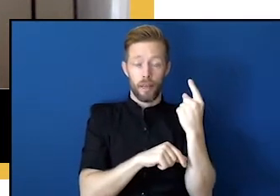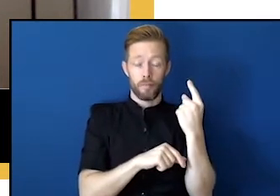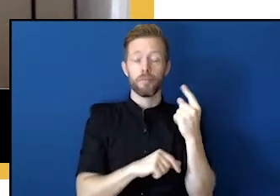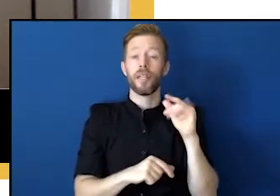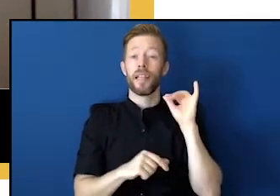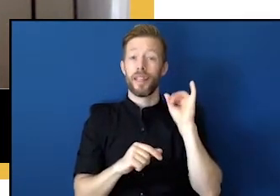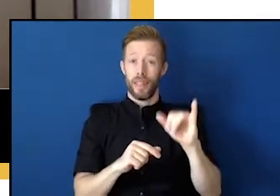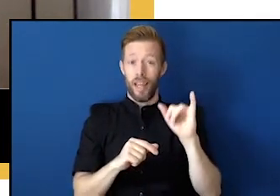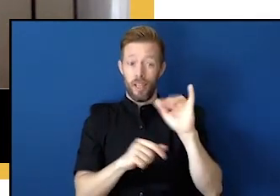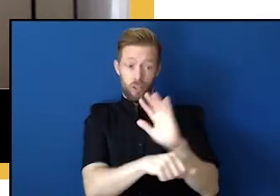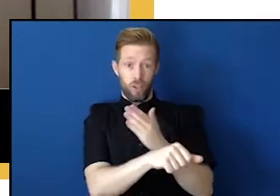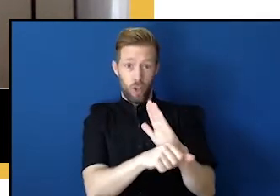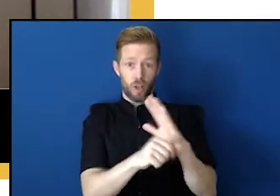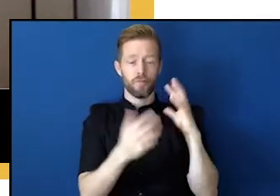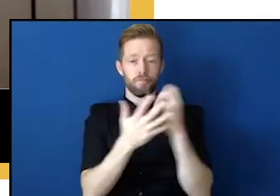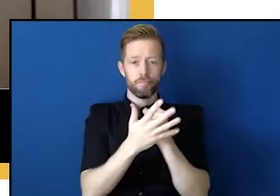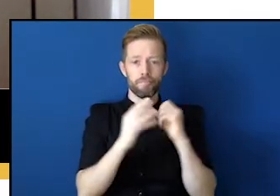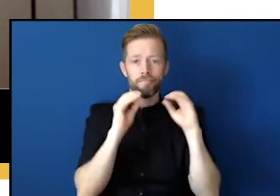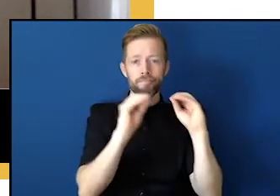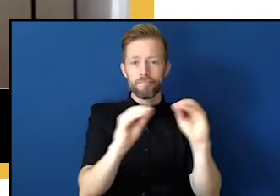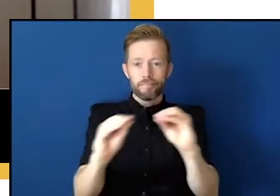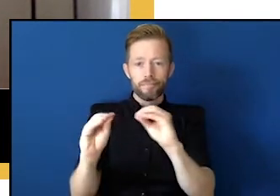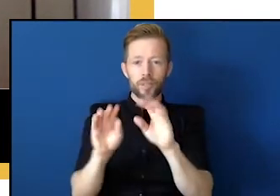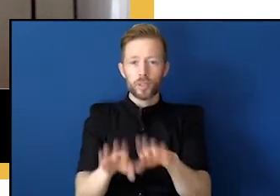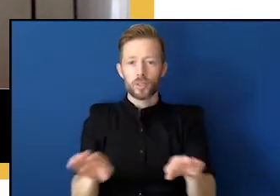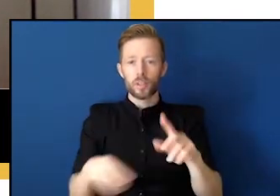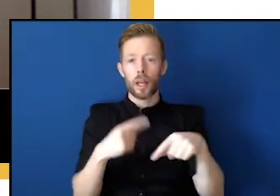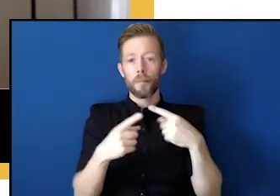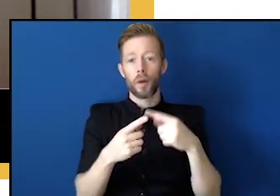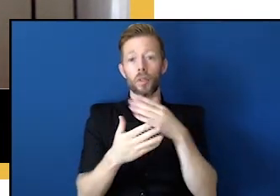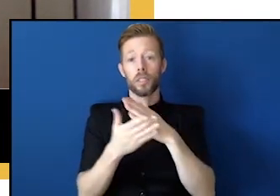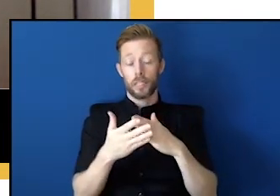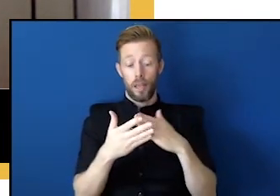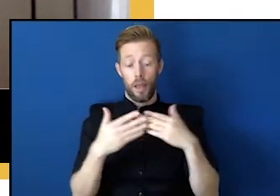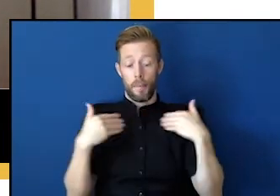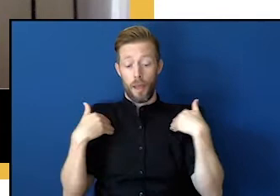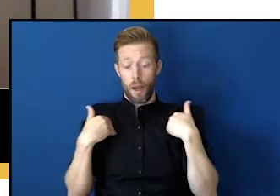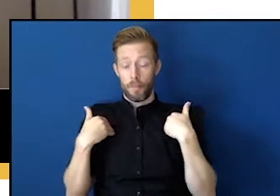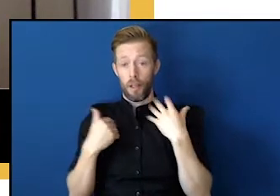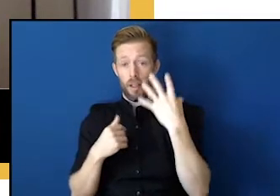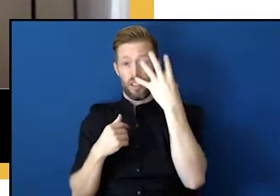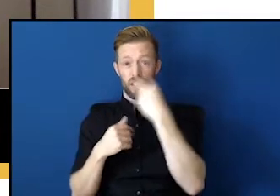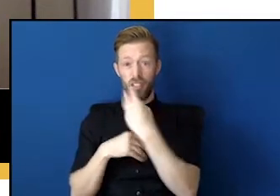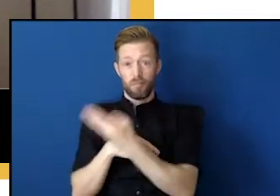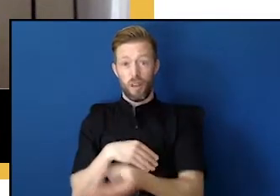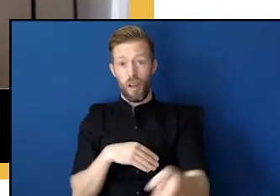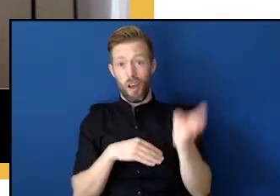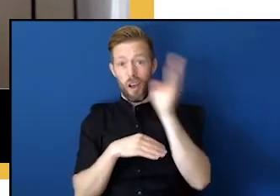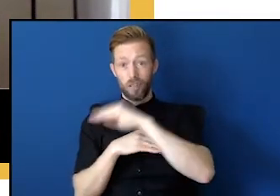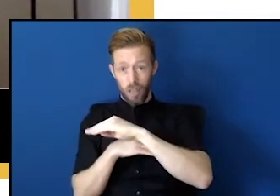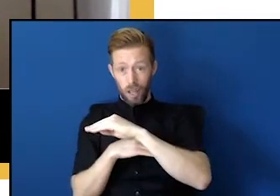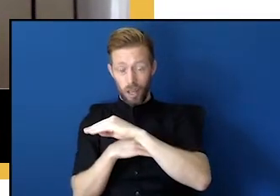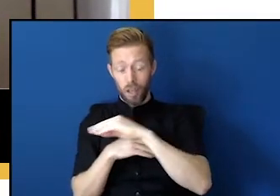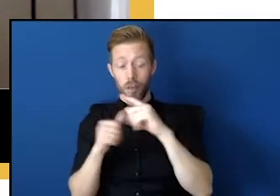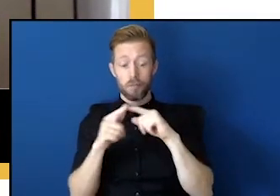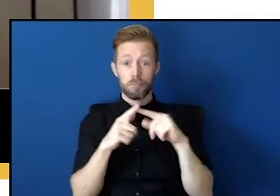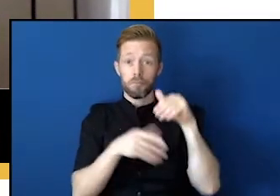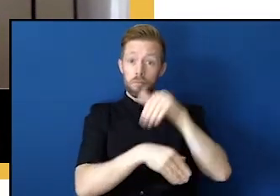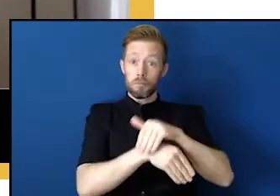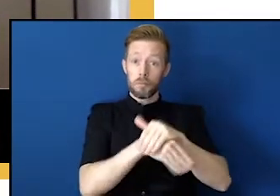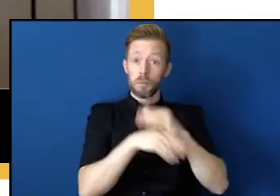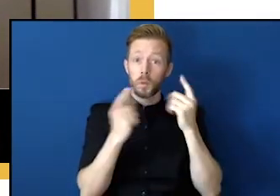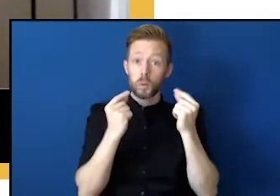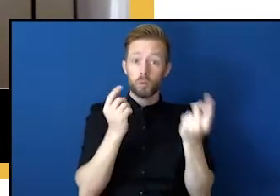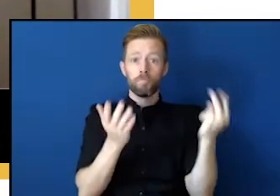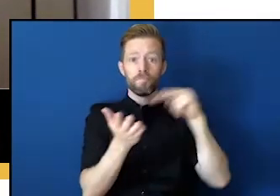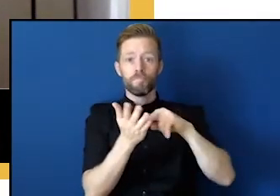You can take this opportunity to teach your child about how some animals sleep all day long and run,